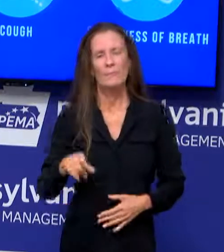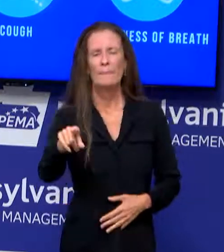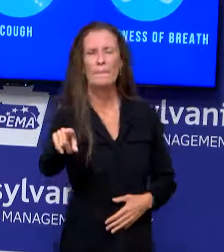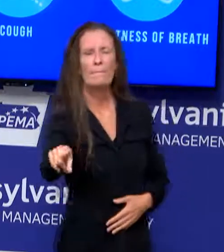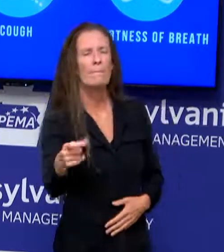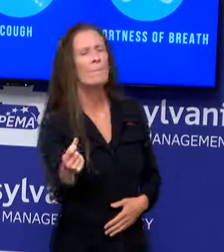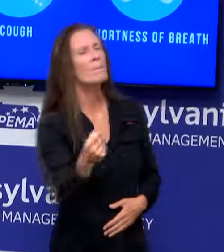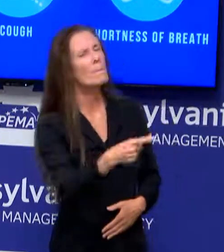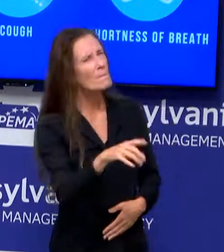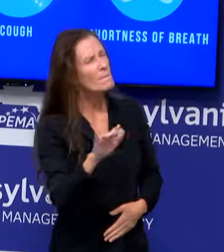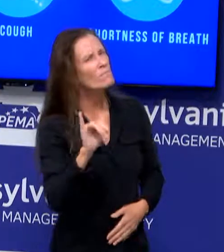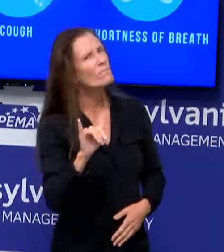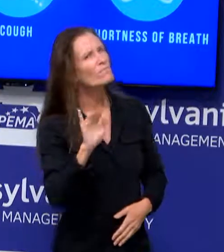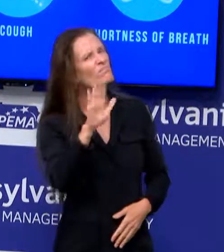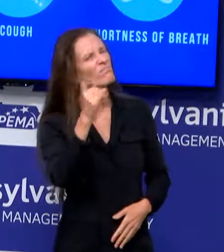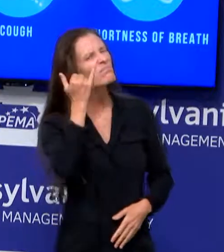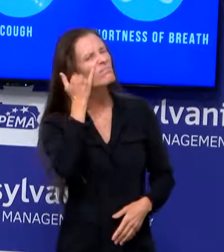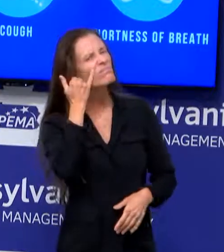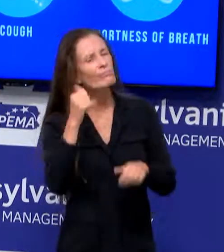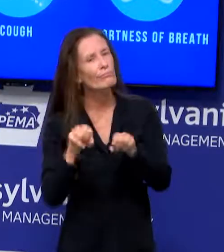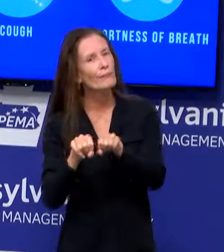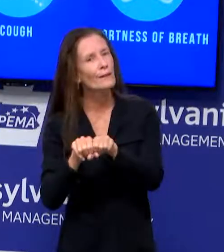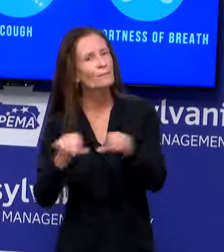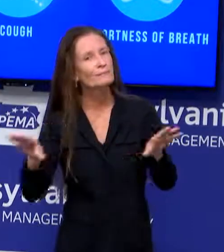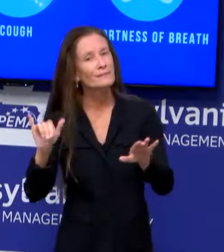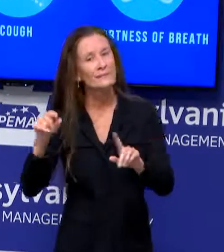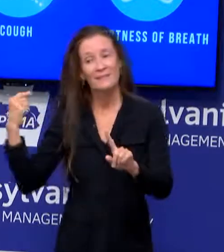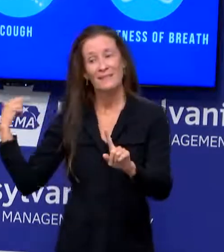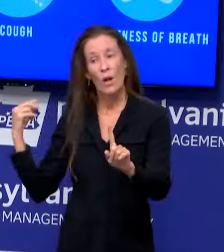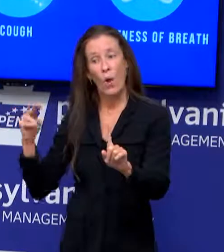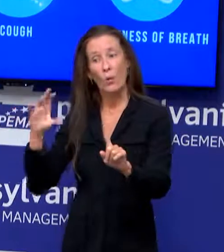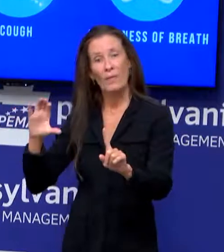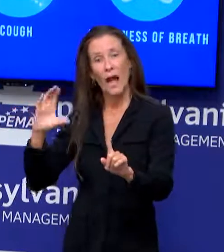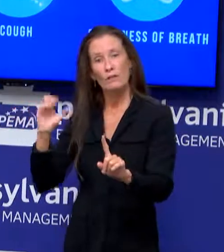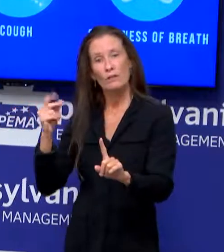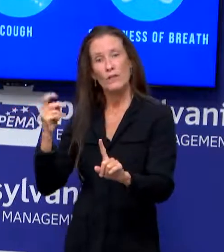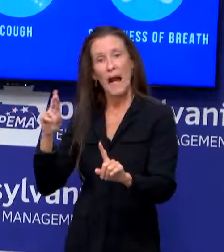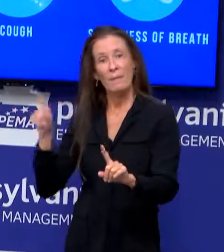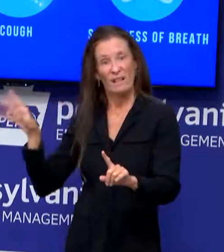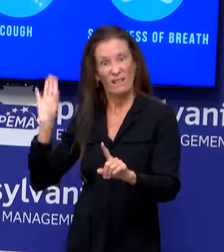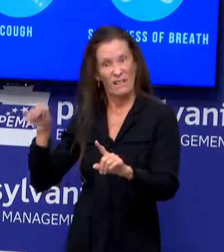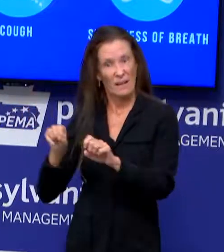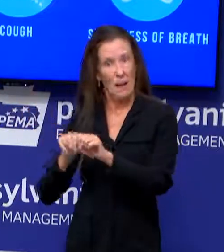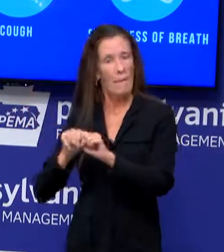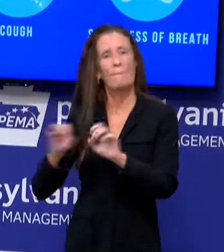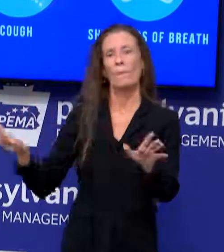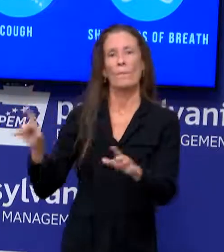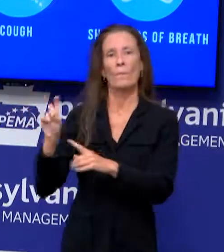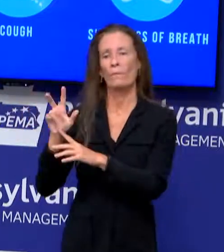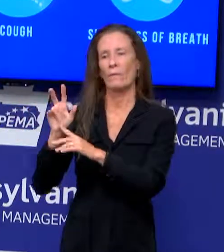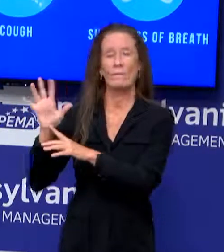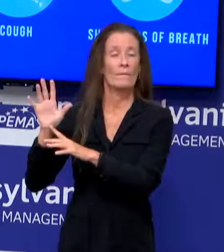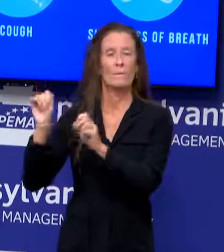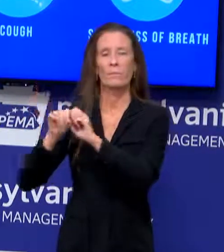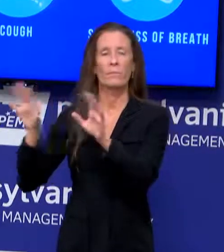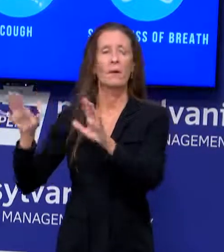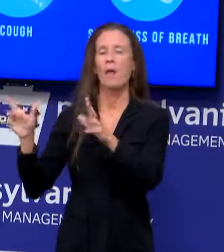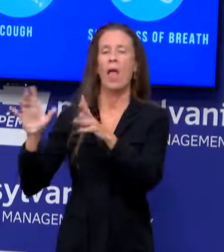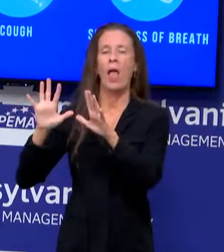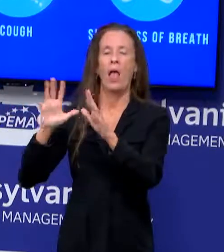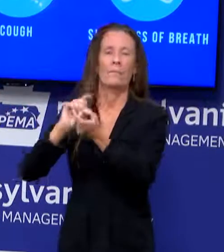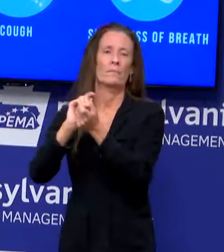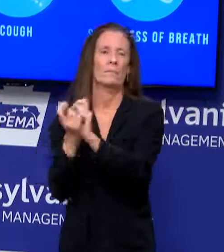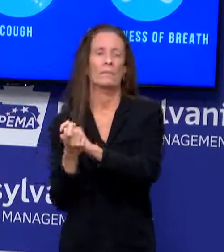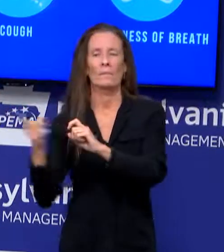University of North Carolina, Chapel Hill, 135 or so cases, then they went to virtual learning at Chapel Hill. Do you see that potentially happening in Pennsylvania if